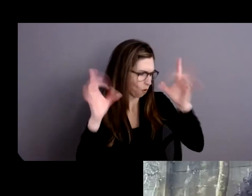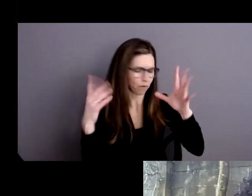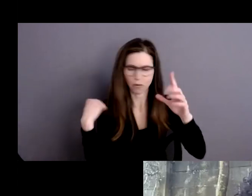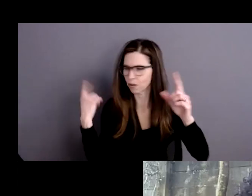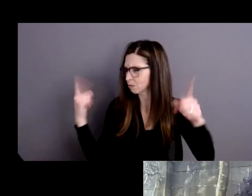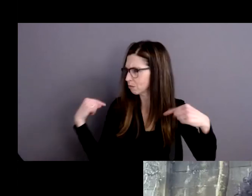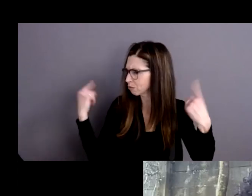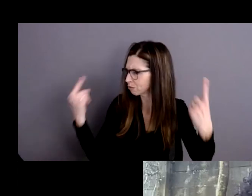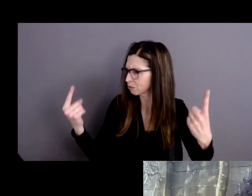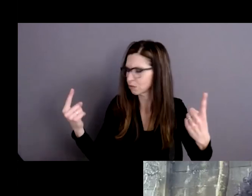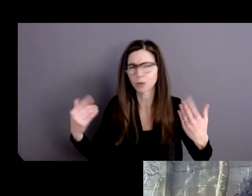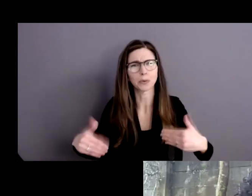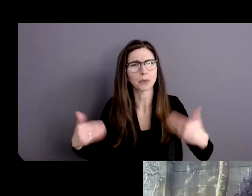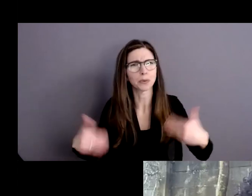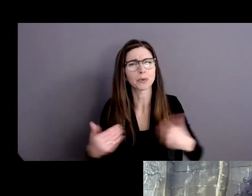show